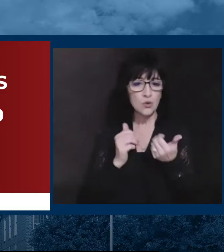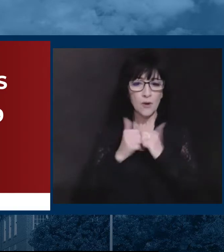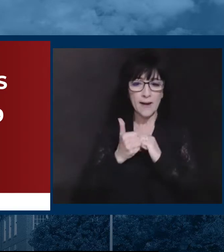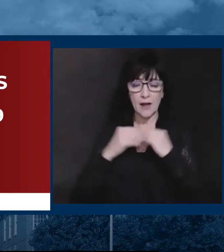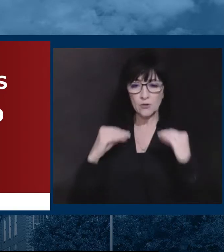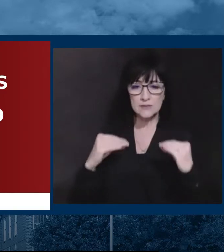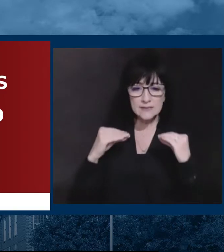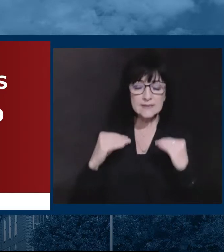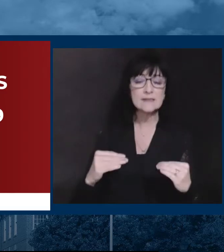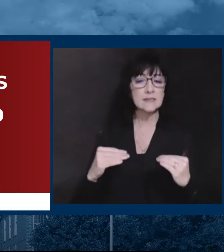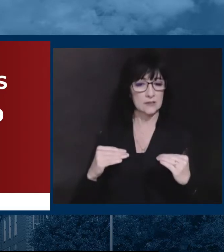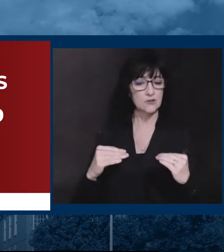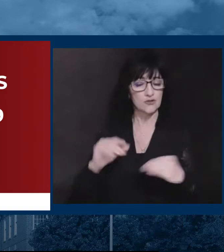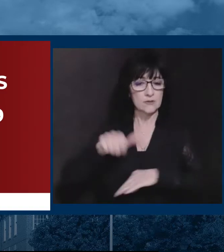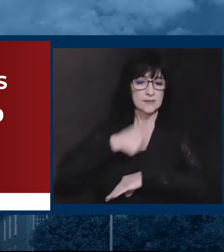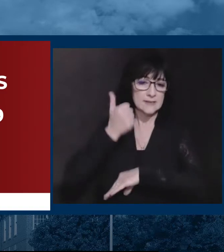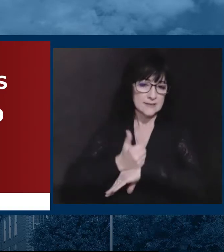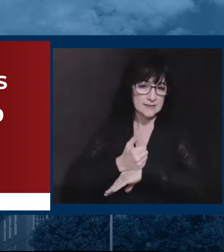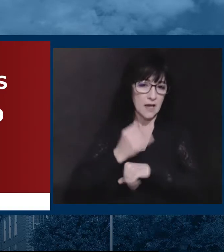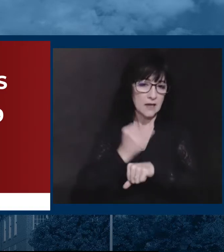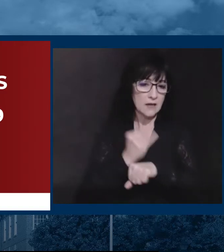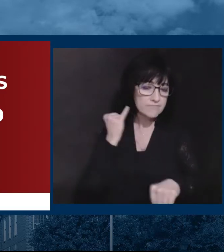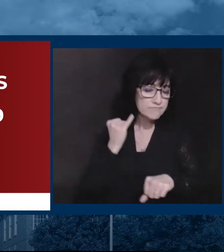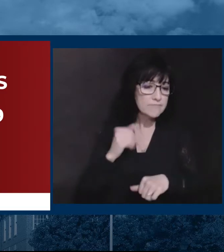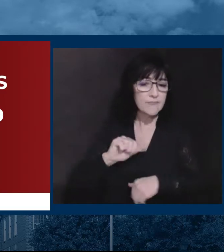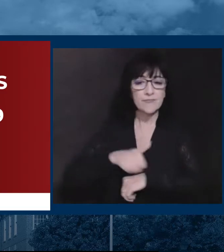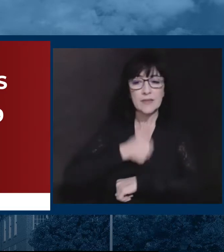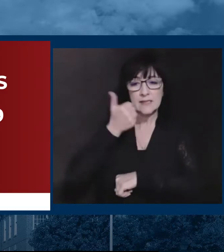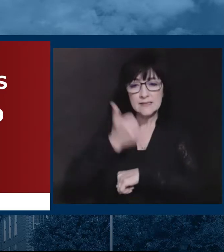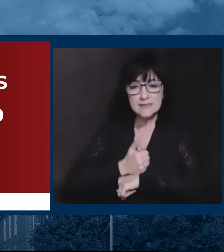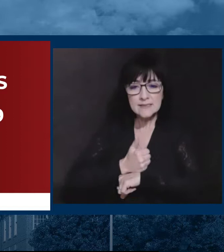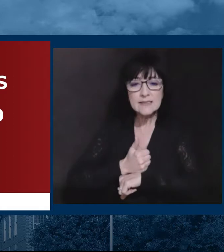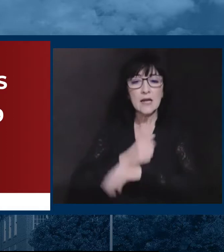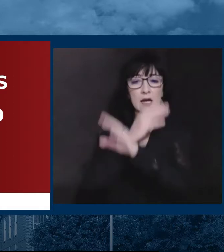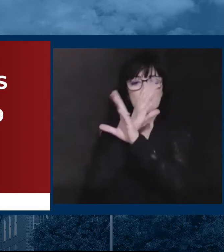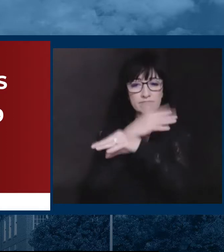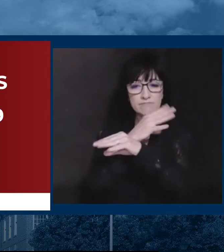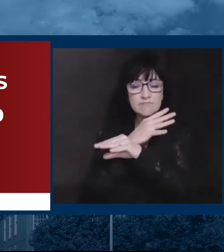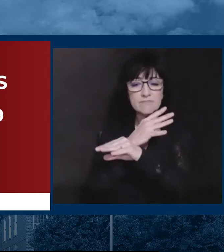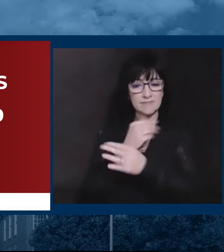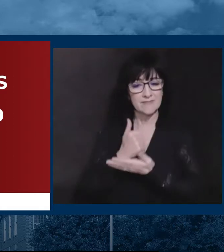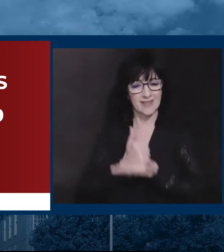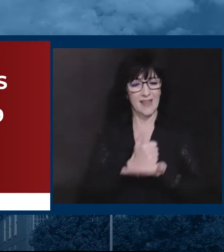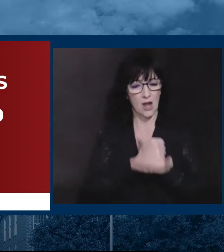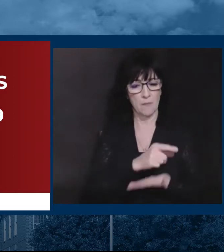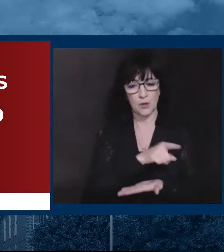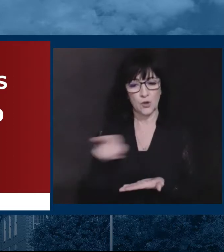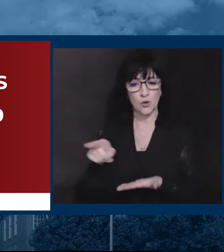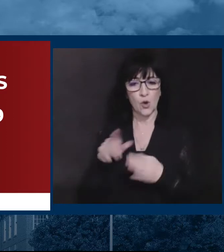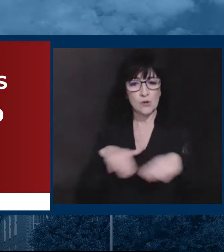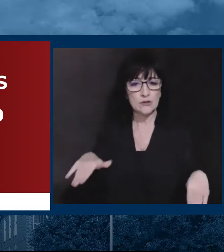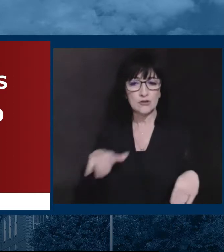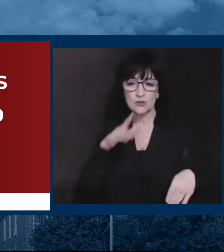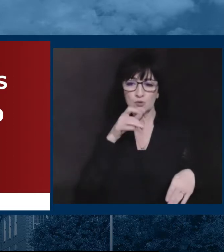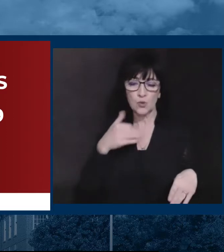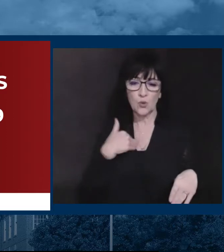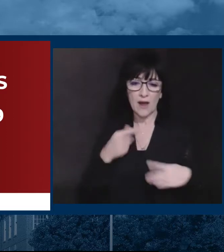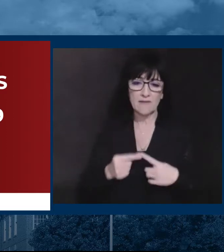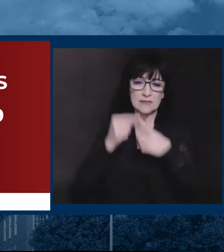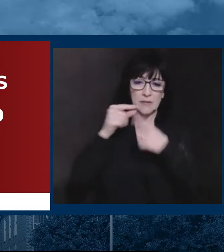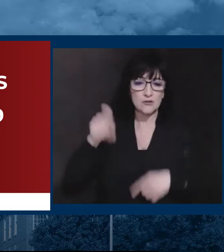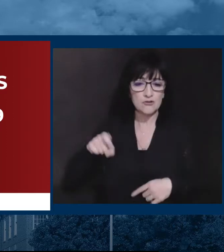learning, in-person instruction, helping the children that need it the most with their